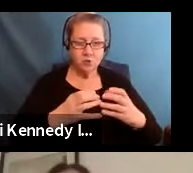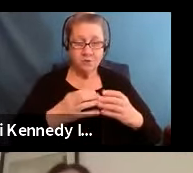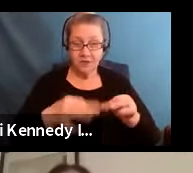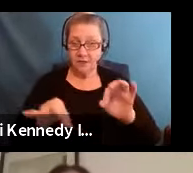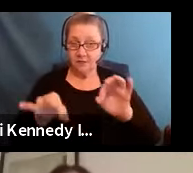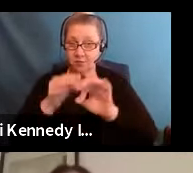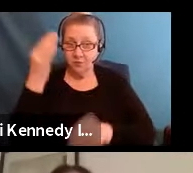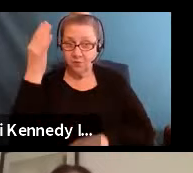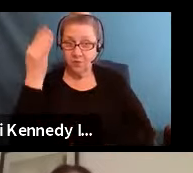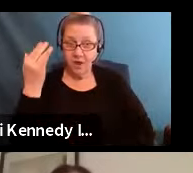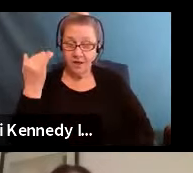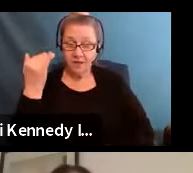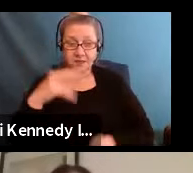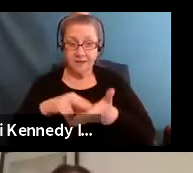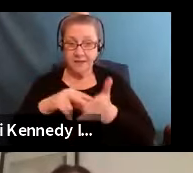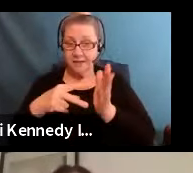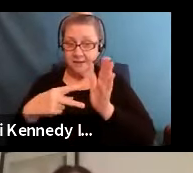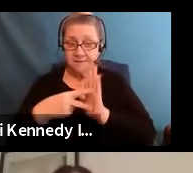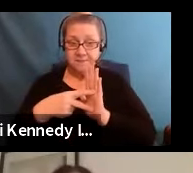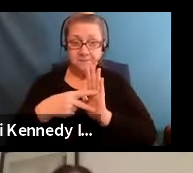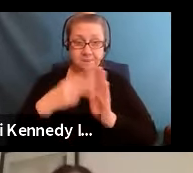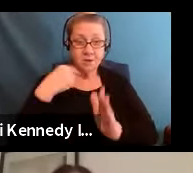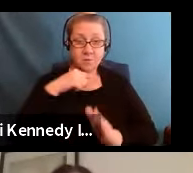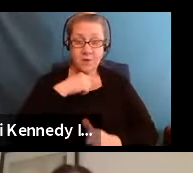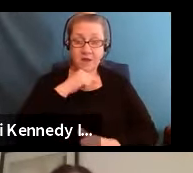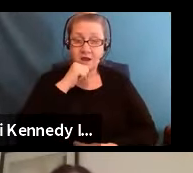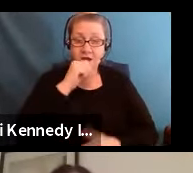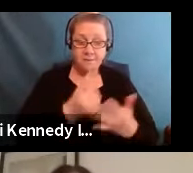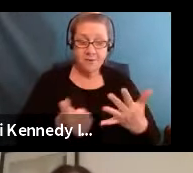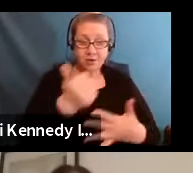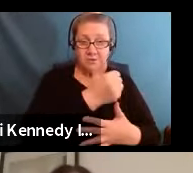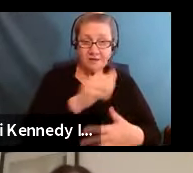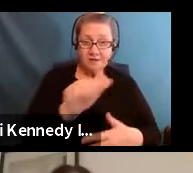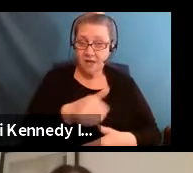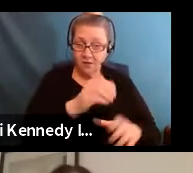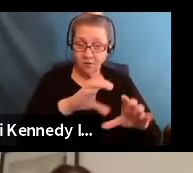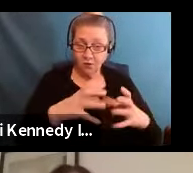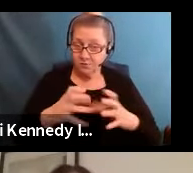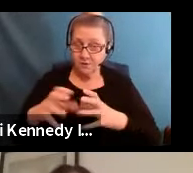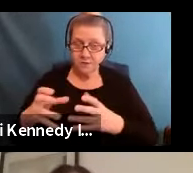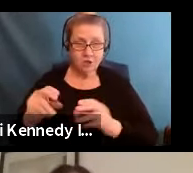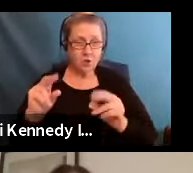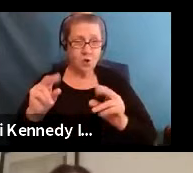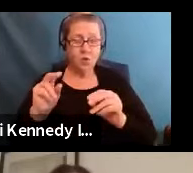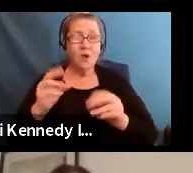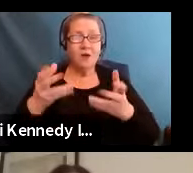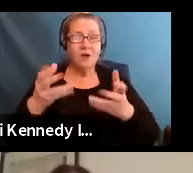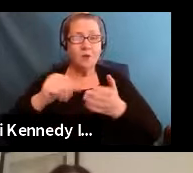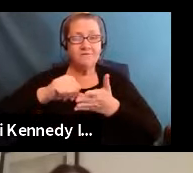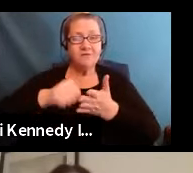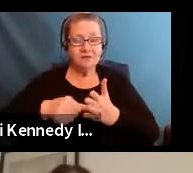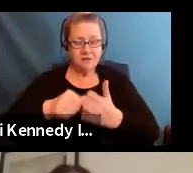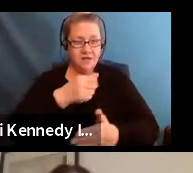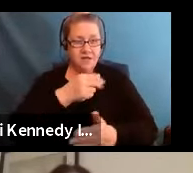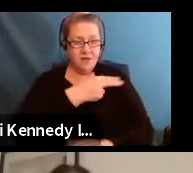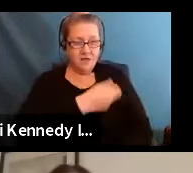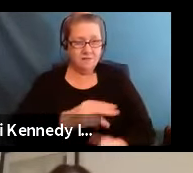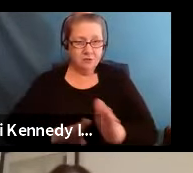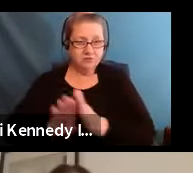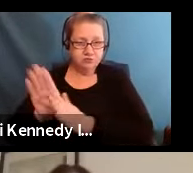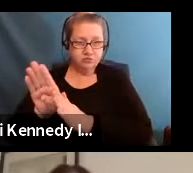it doesn't mean that we would be not prioritizing the other groups, but what I want to emphasize is right now with a hospital surge,